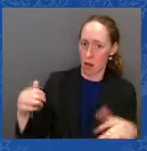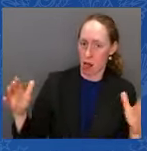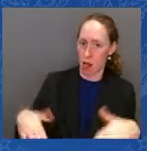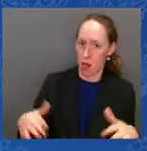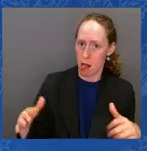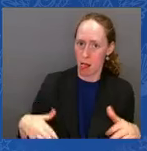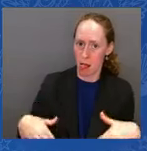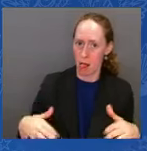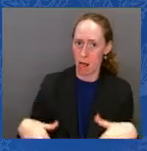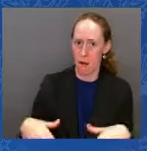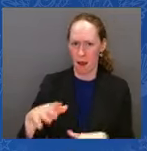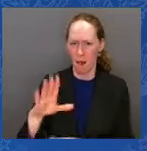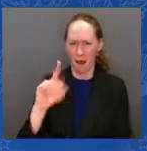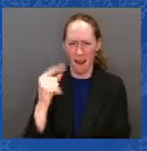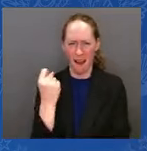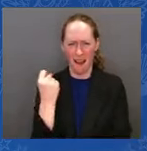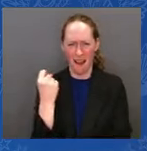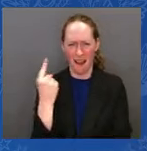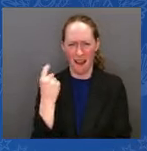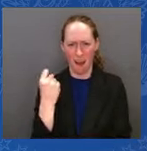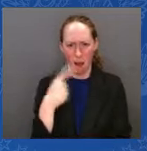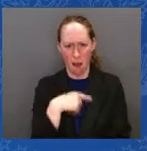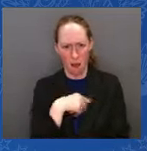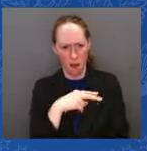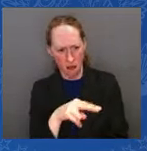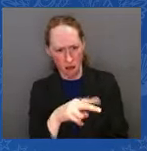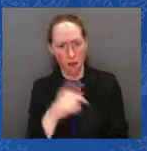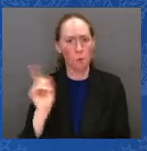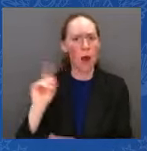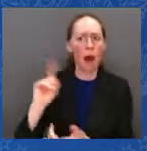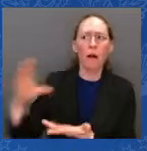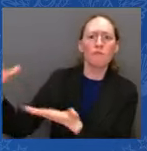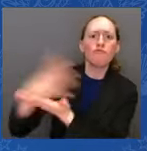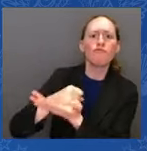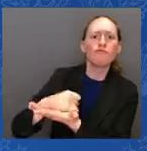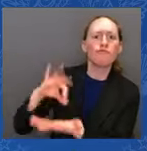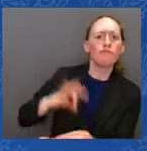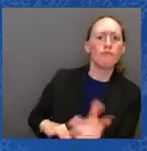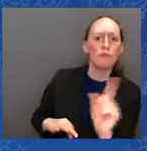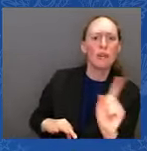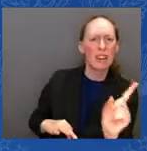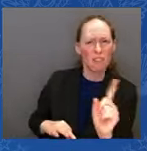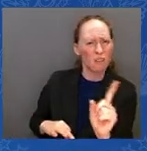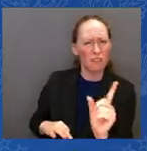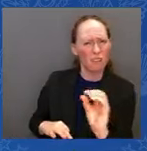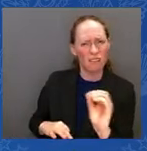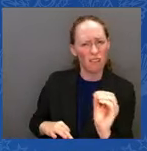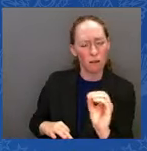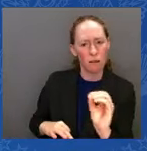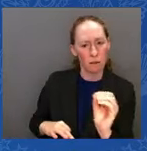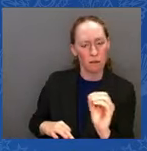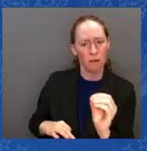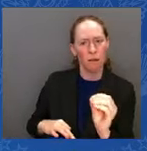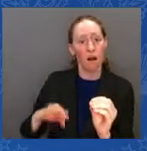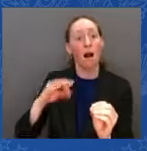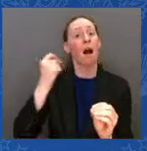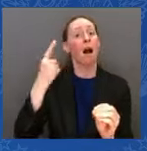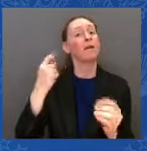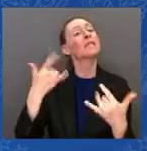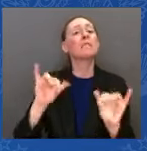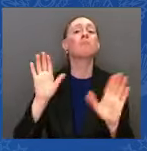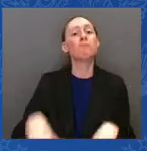they're still determined to make permanent the $2 trillion tax cuts which was due to expire, the Trump tax cuts, without